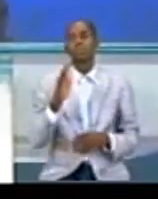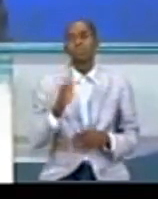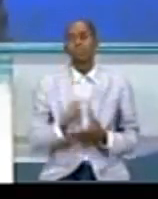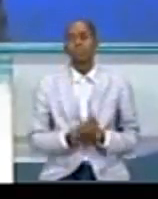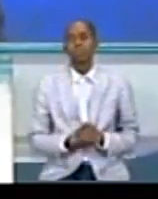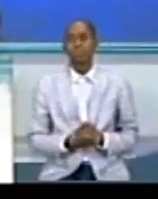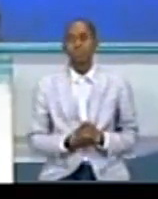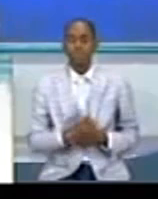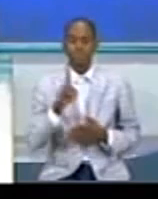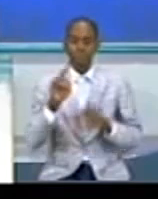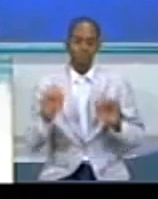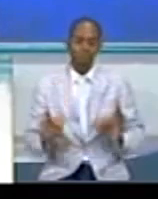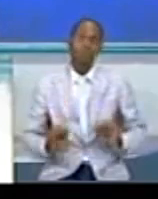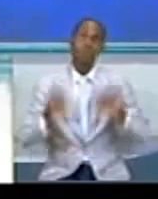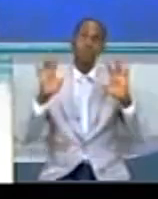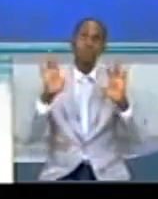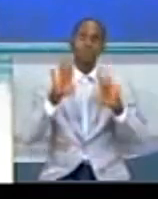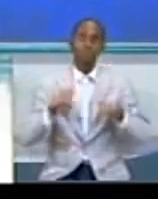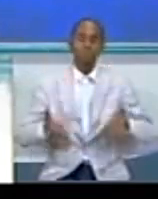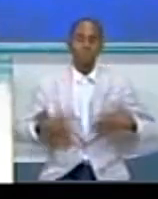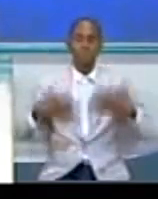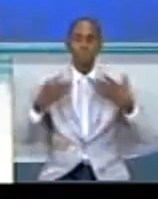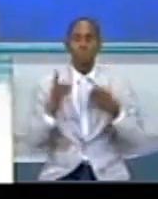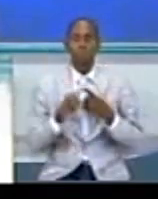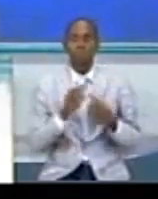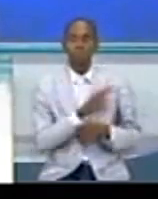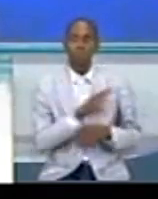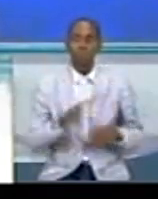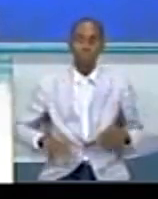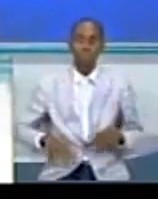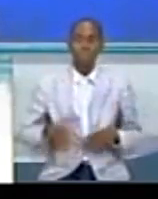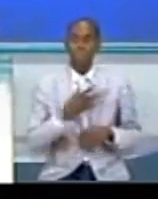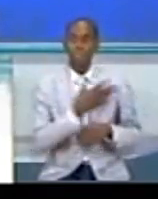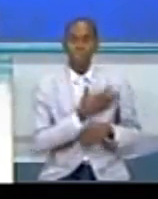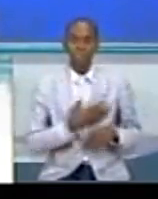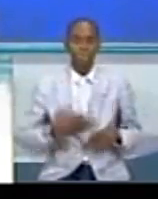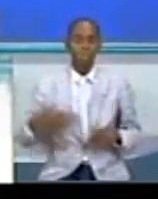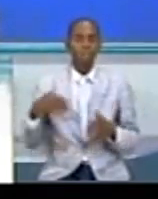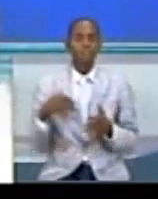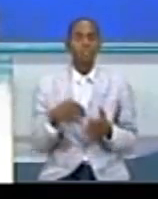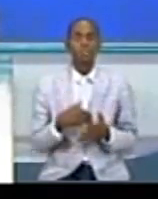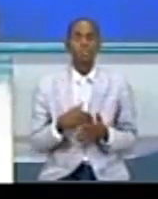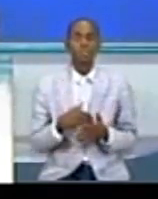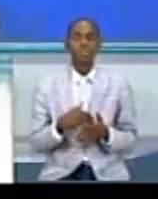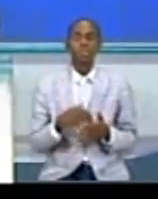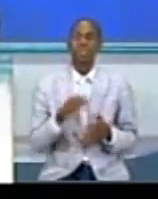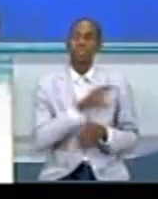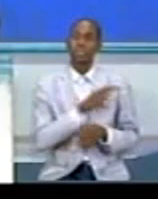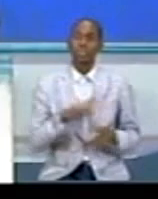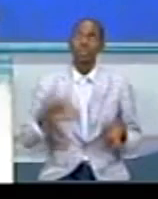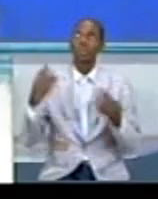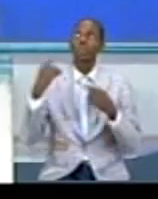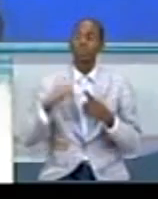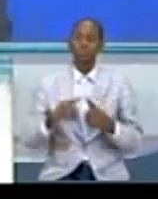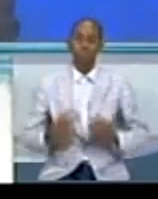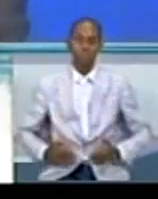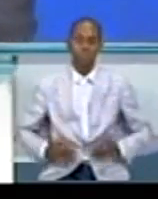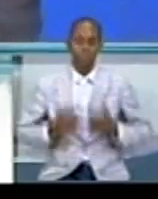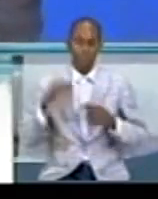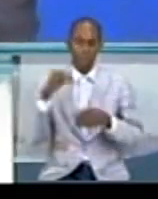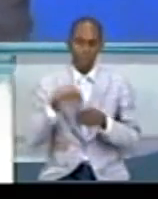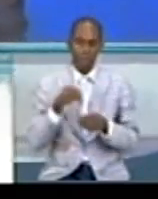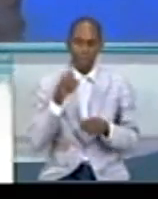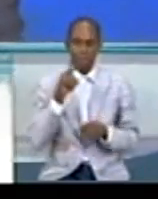You give your life to Christ, and he comes to live inside you. And from that